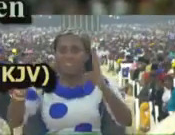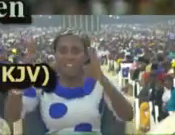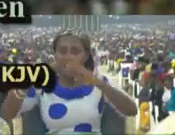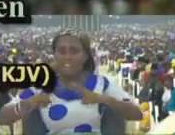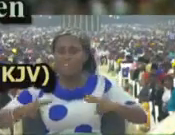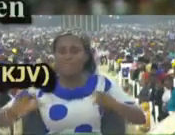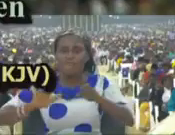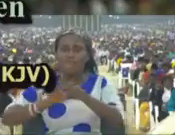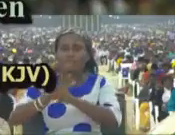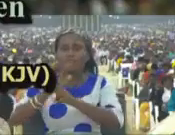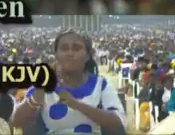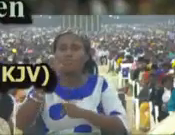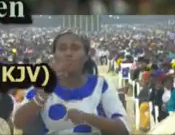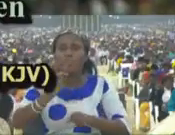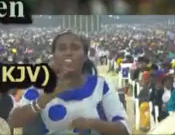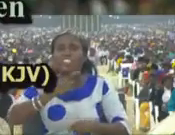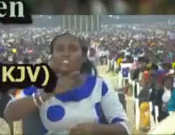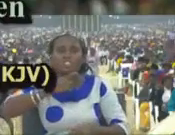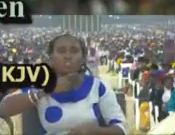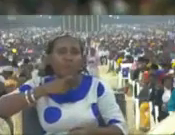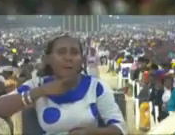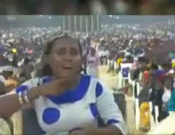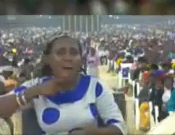Talk of lost opportunities.